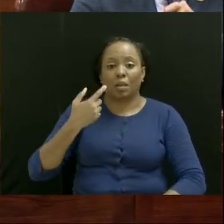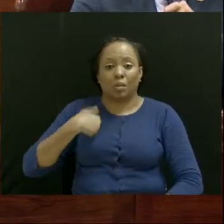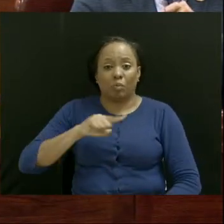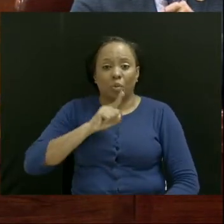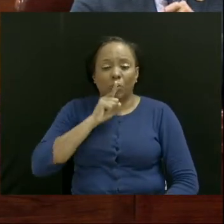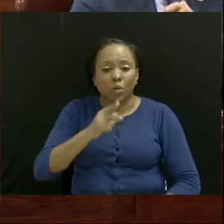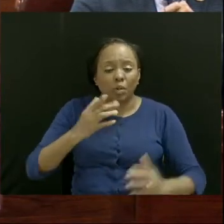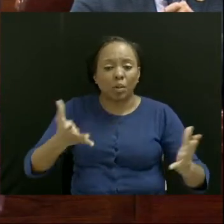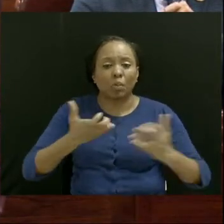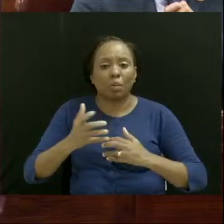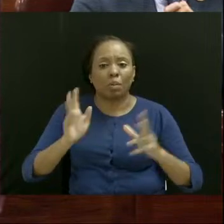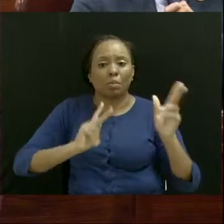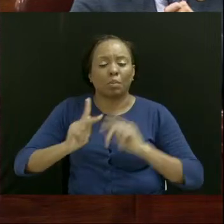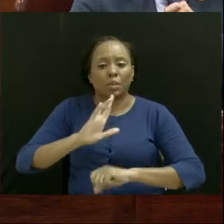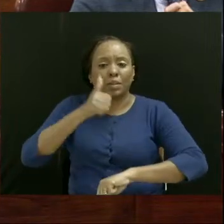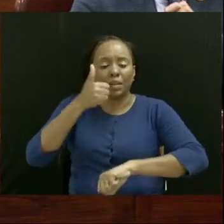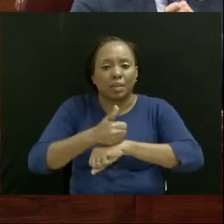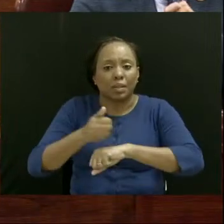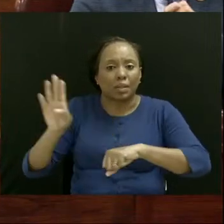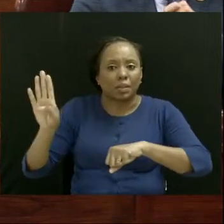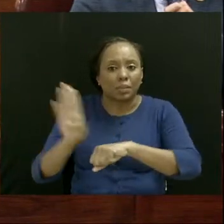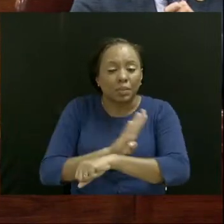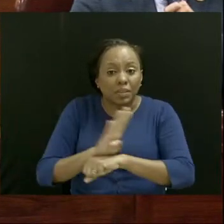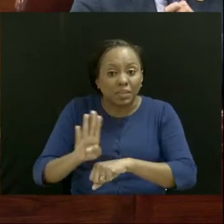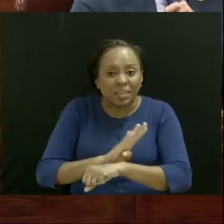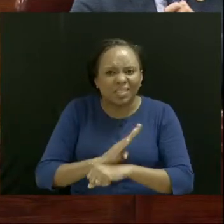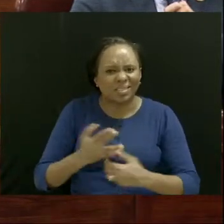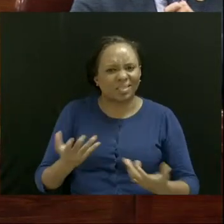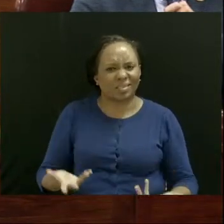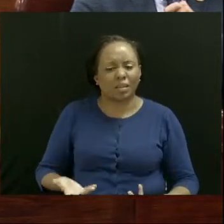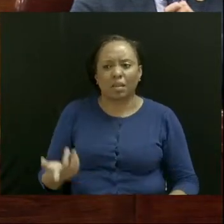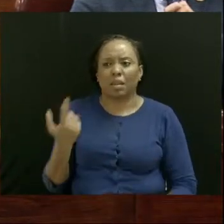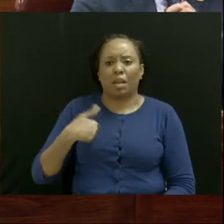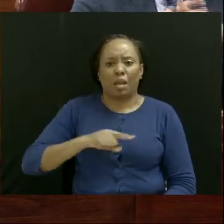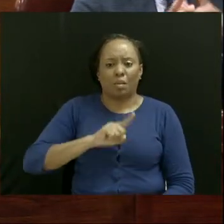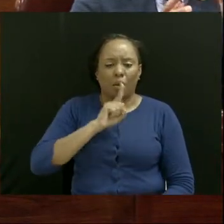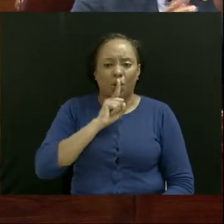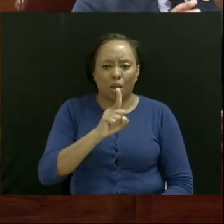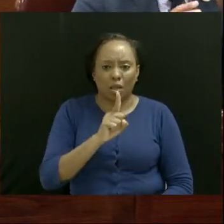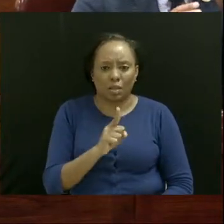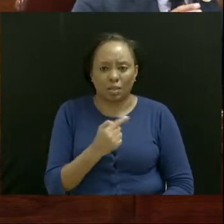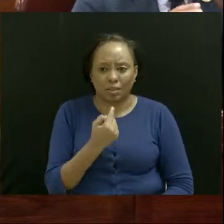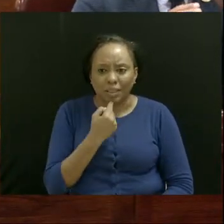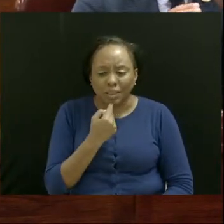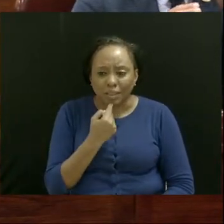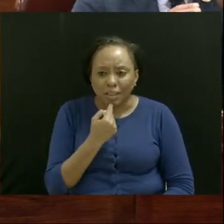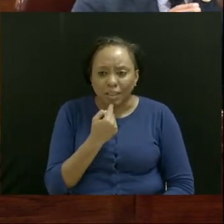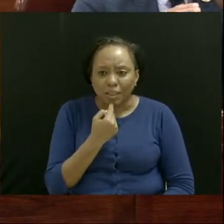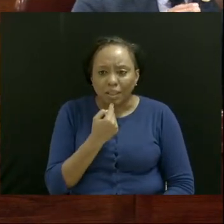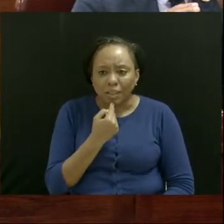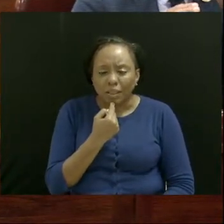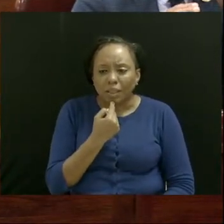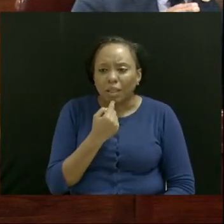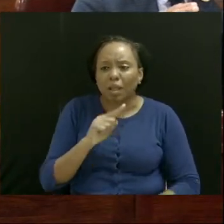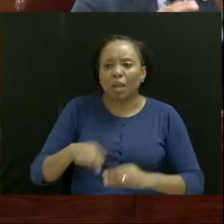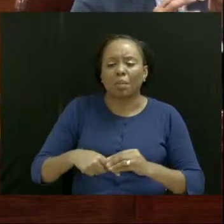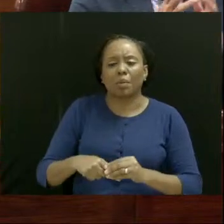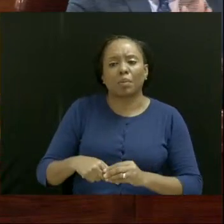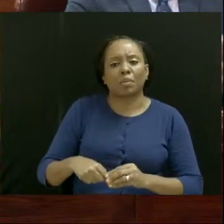spirit in Barbados? How serious are we when we speak of pride and the